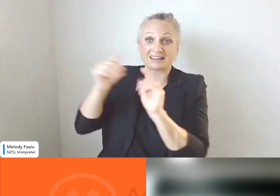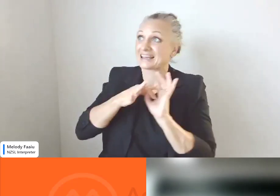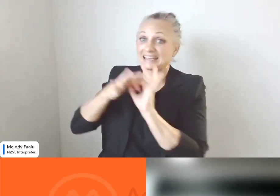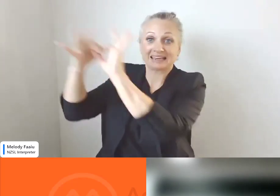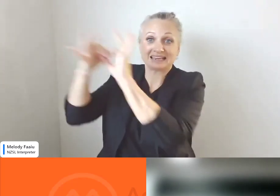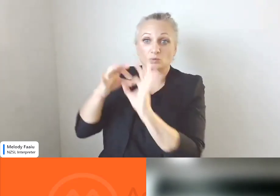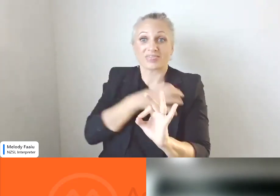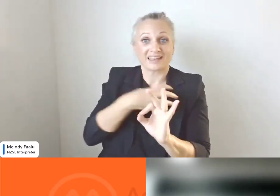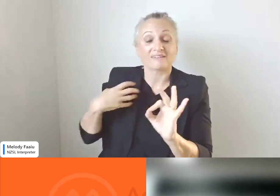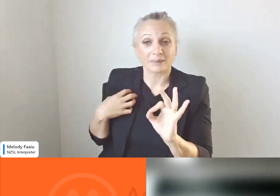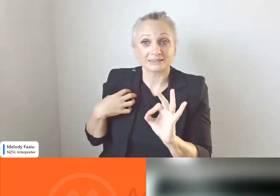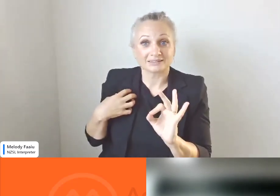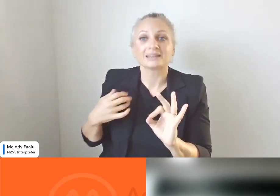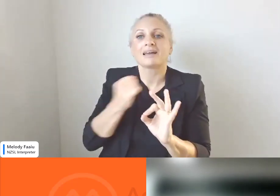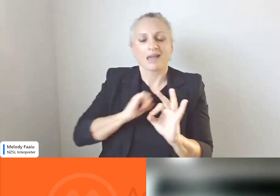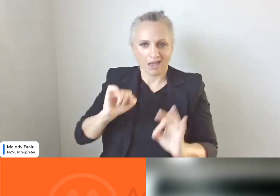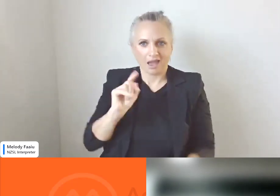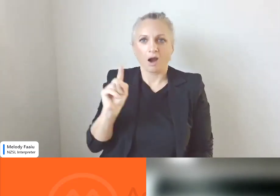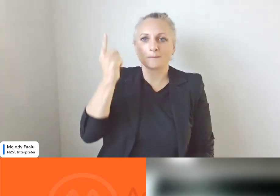it really clear that